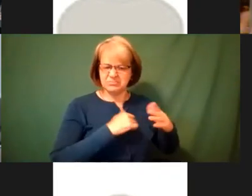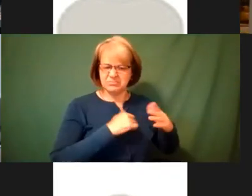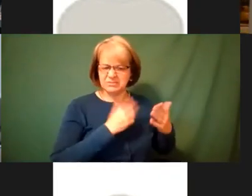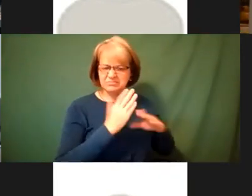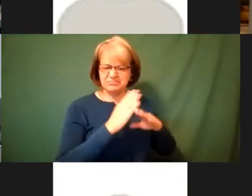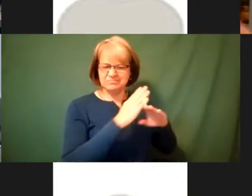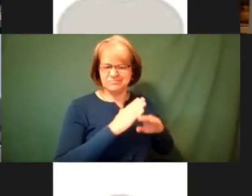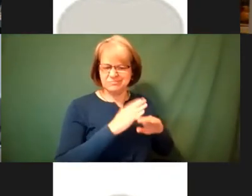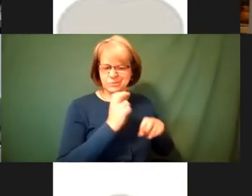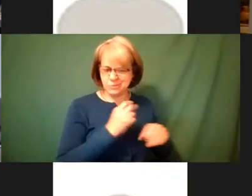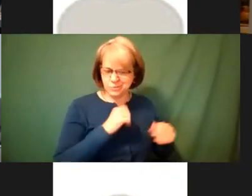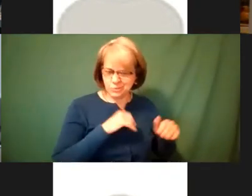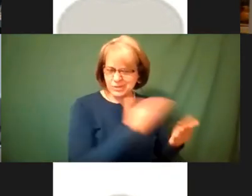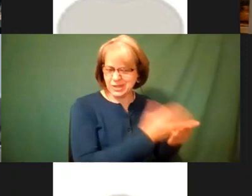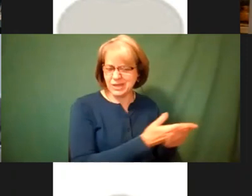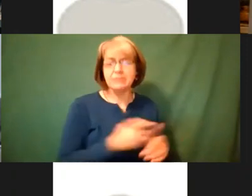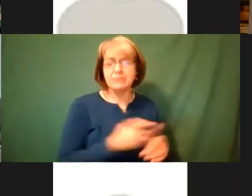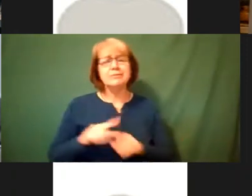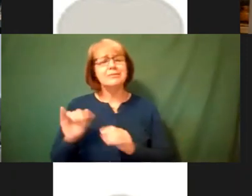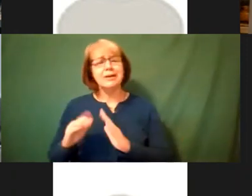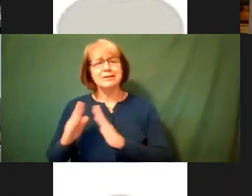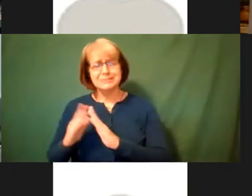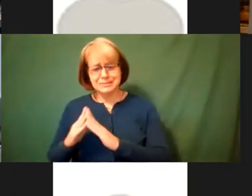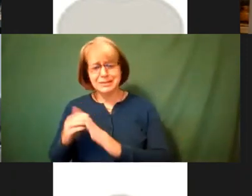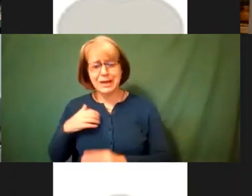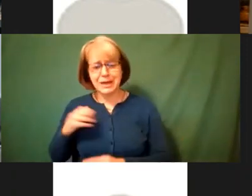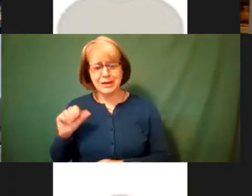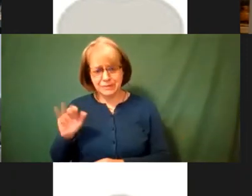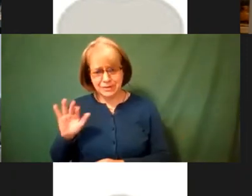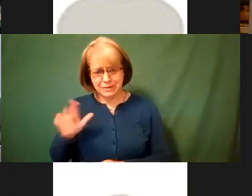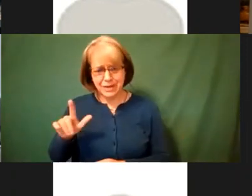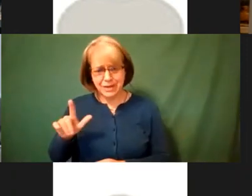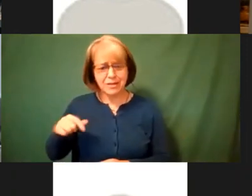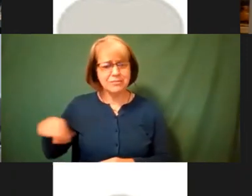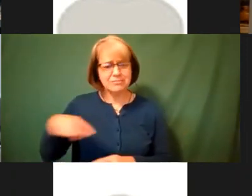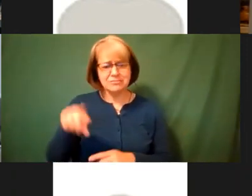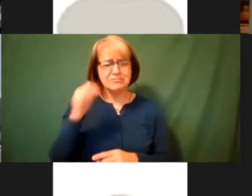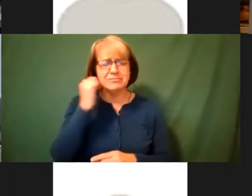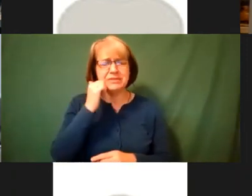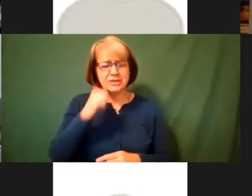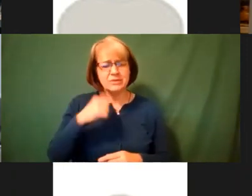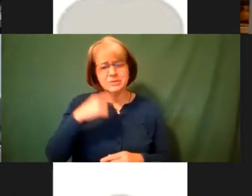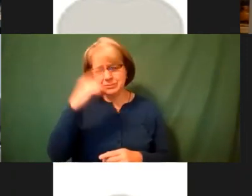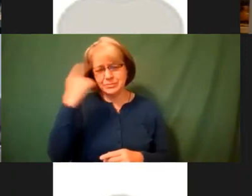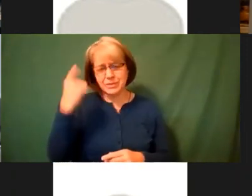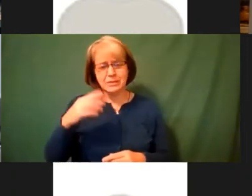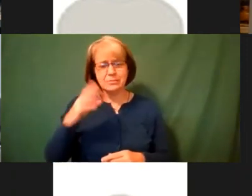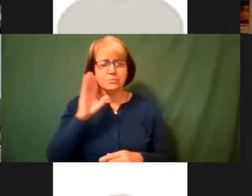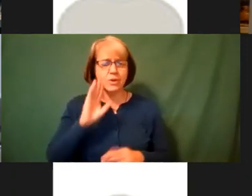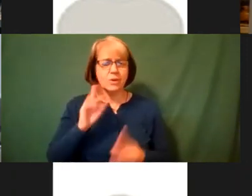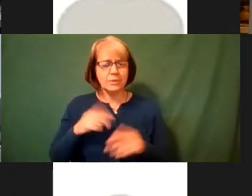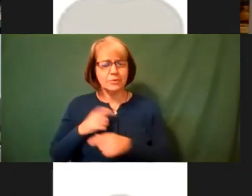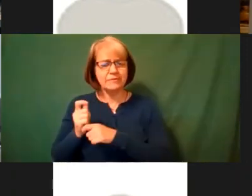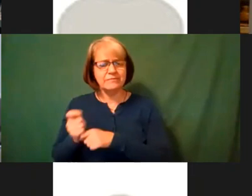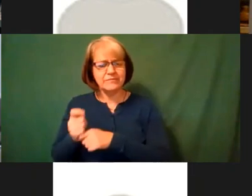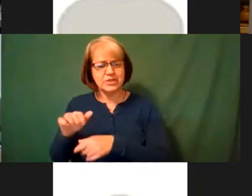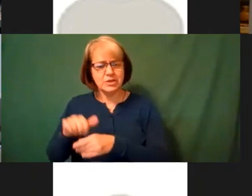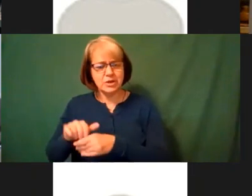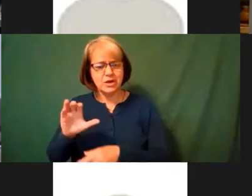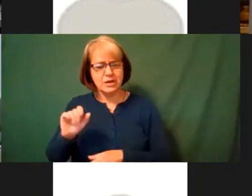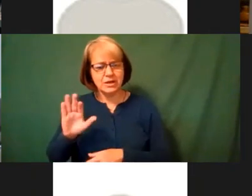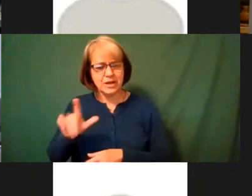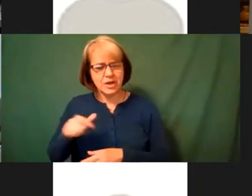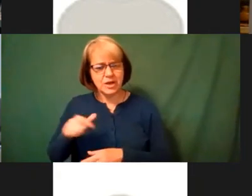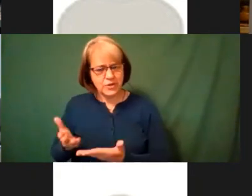driving around Homestead. There are canals. And almost every day you see Black and brown people out there fishing on the canals. They're out there every